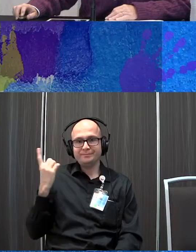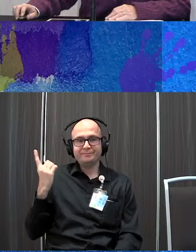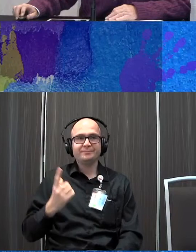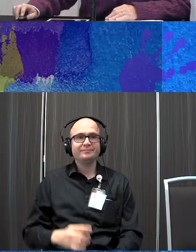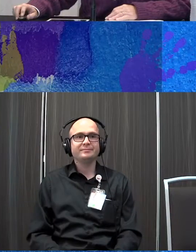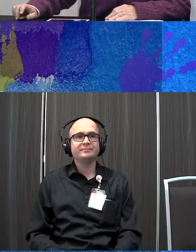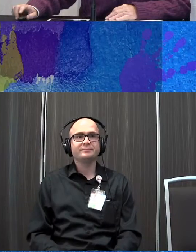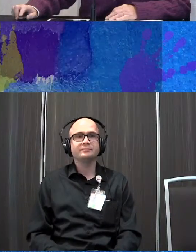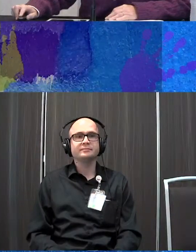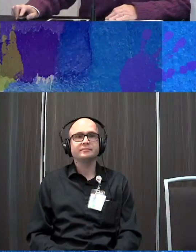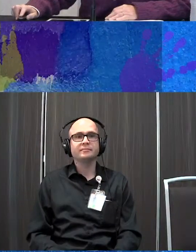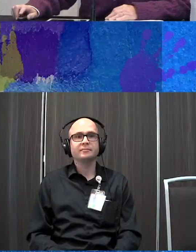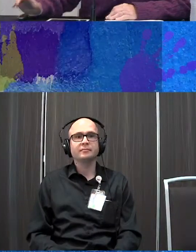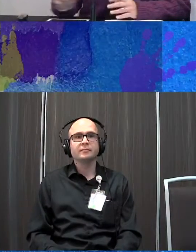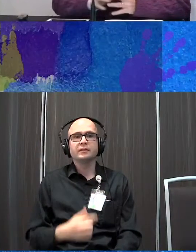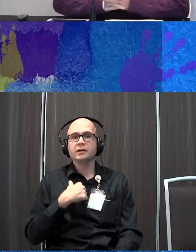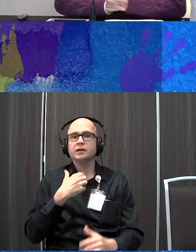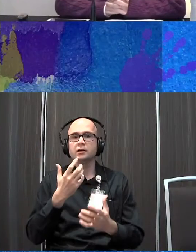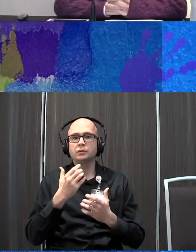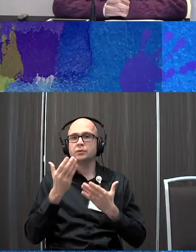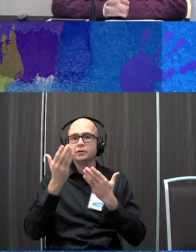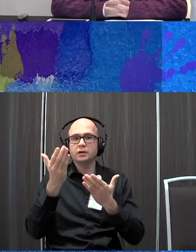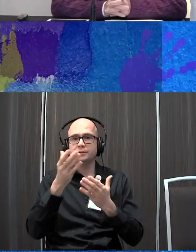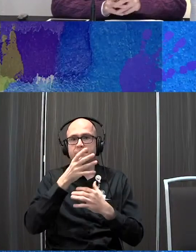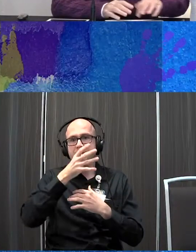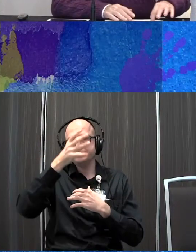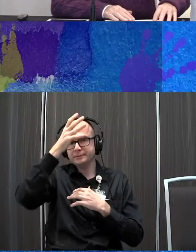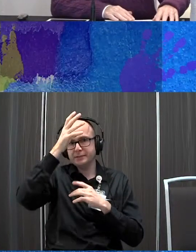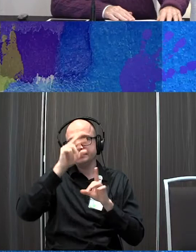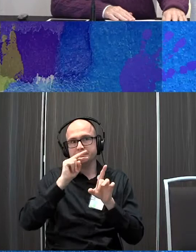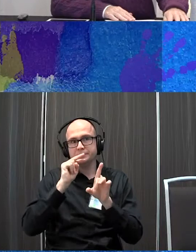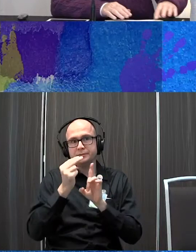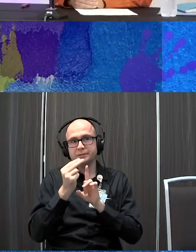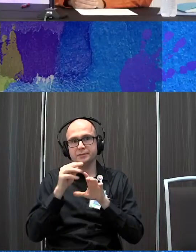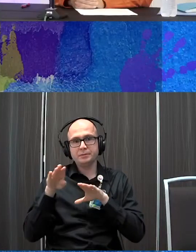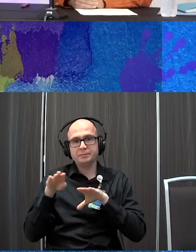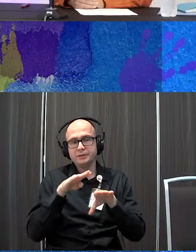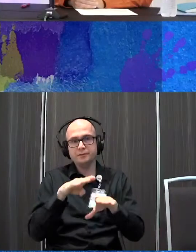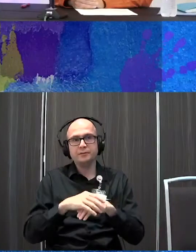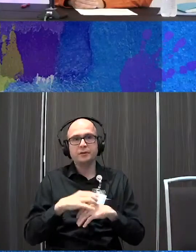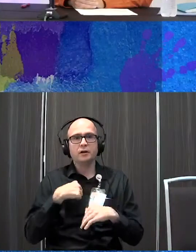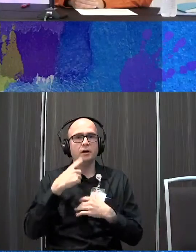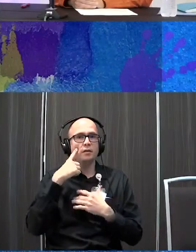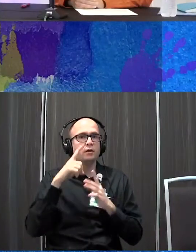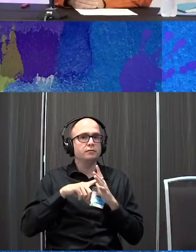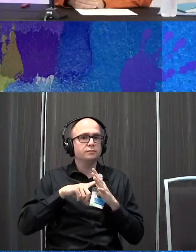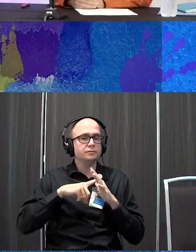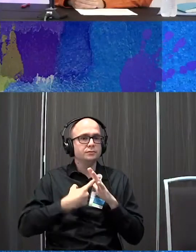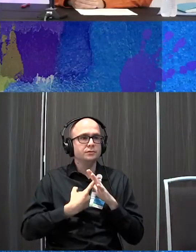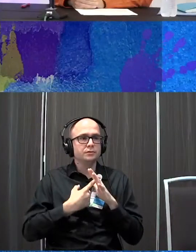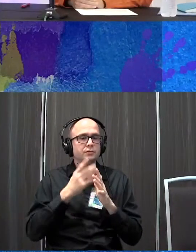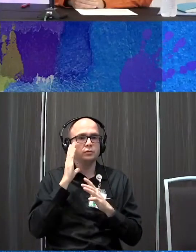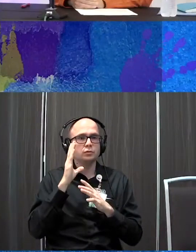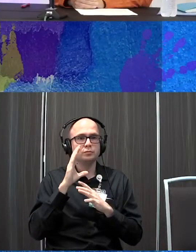So I'm Sean, and I wanted to offer the parents' perspective, so on behavior in our family. So I thought I would start because I'm going to be